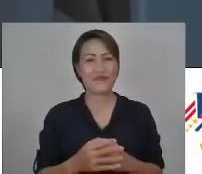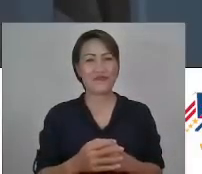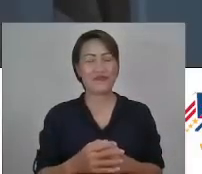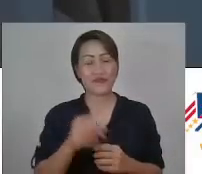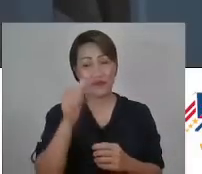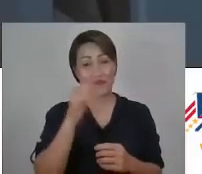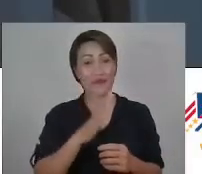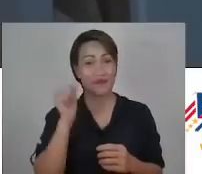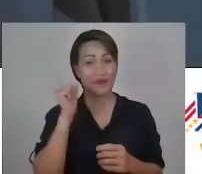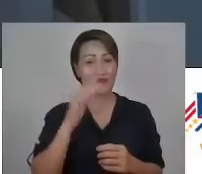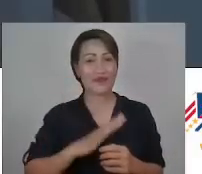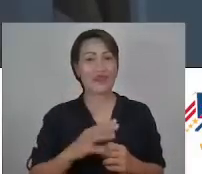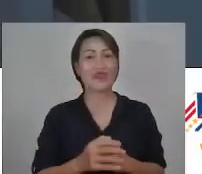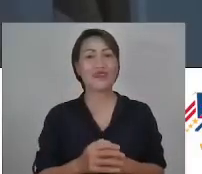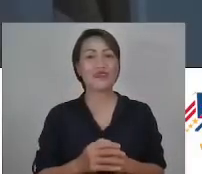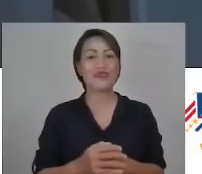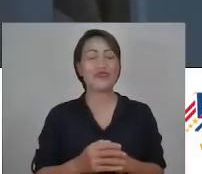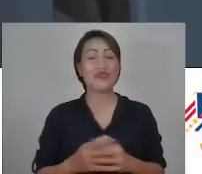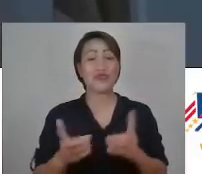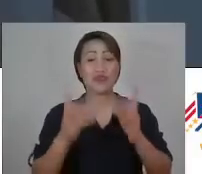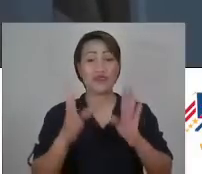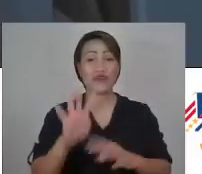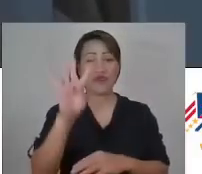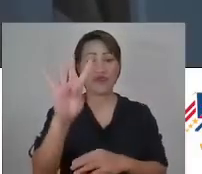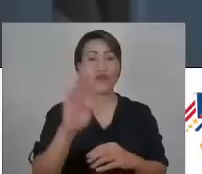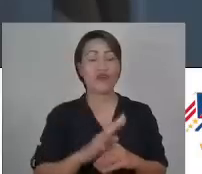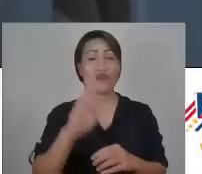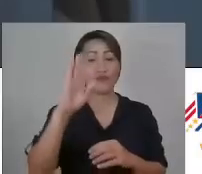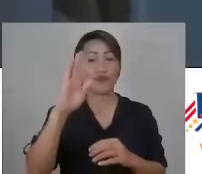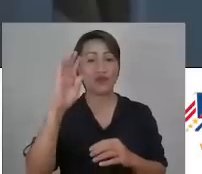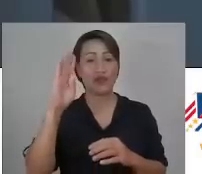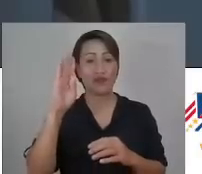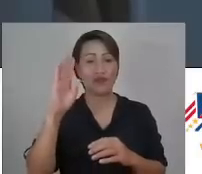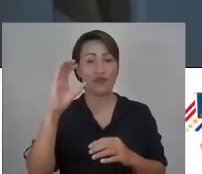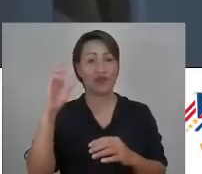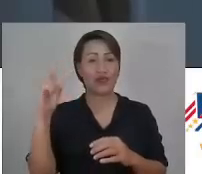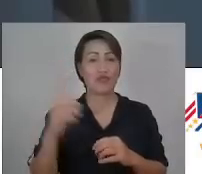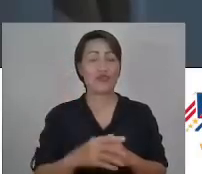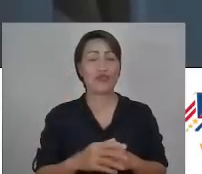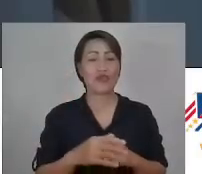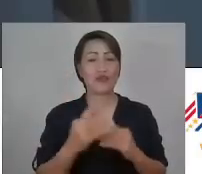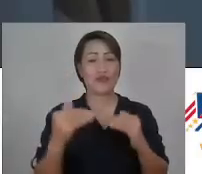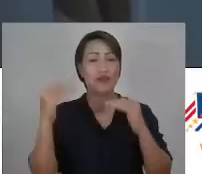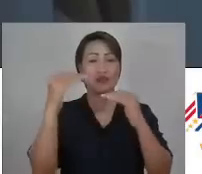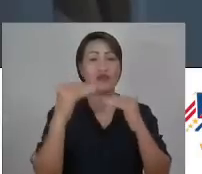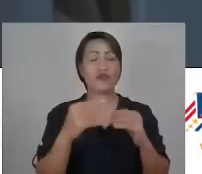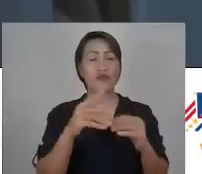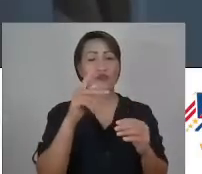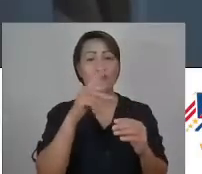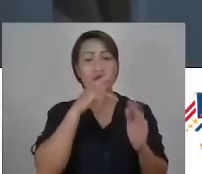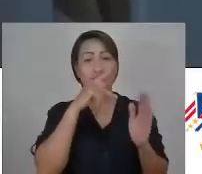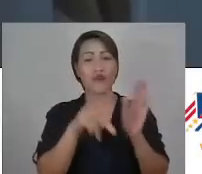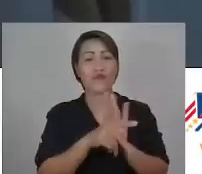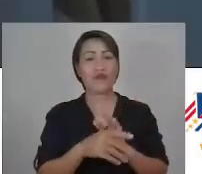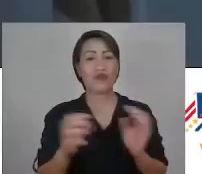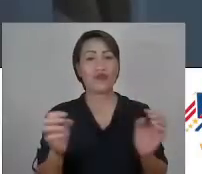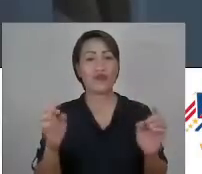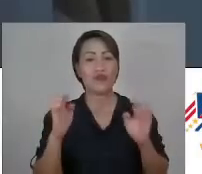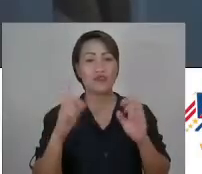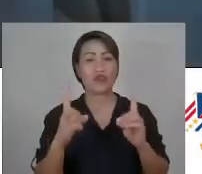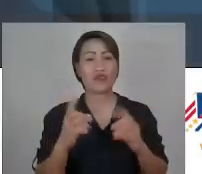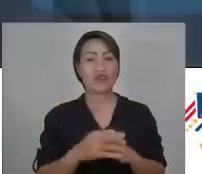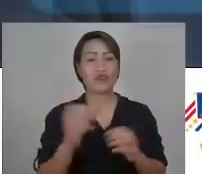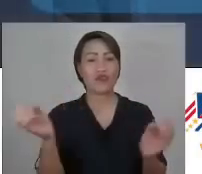Bureau of Curriculum Development and the Head of Private Education Office, Director Jocelyn